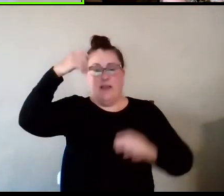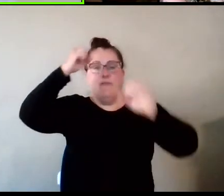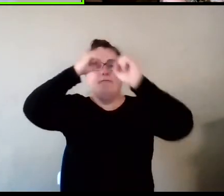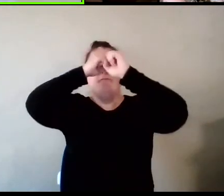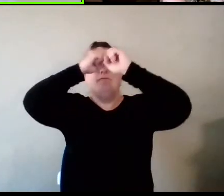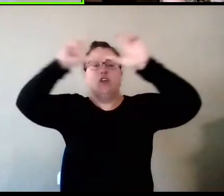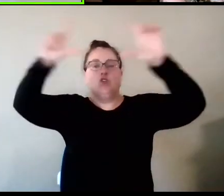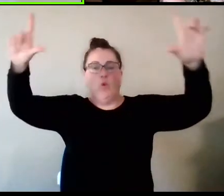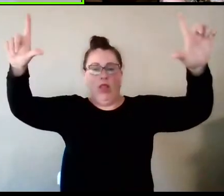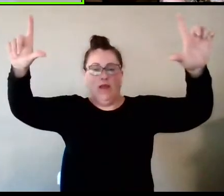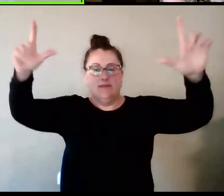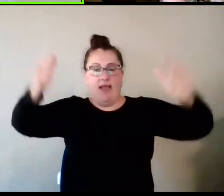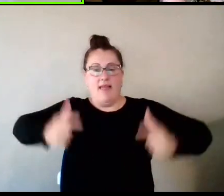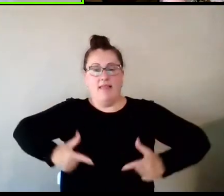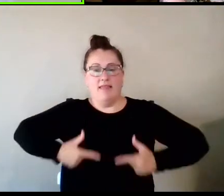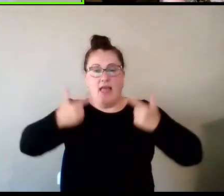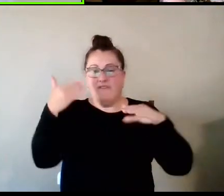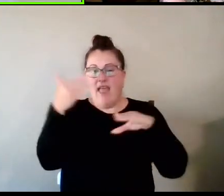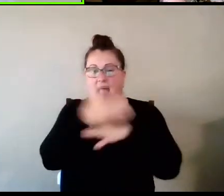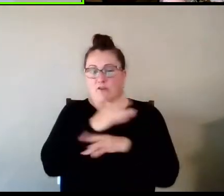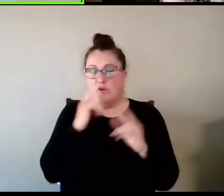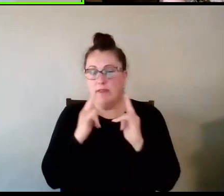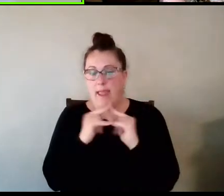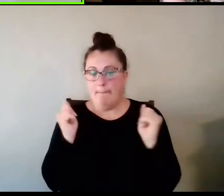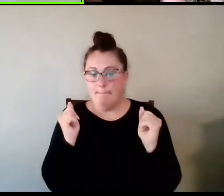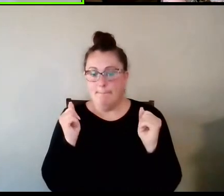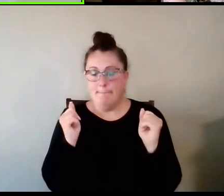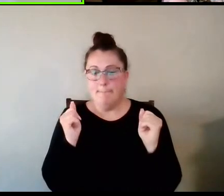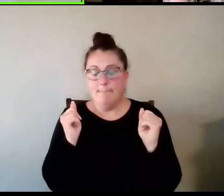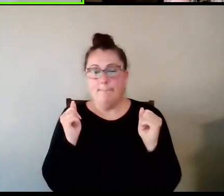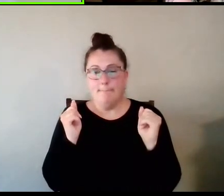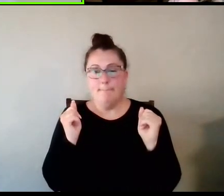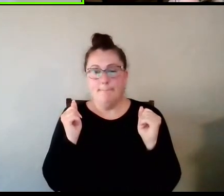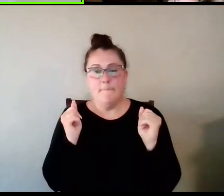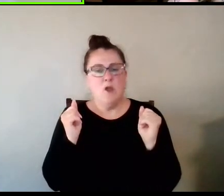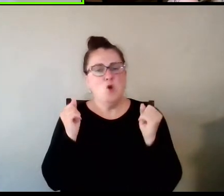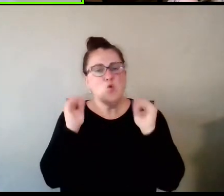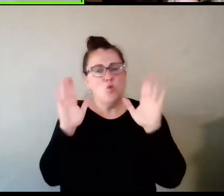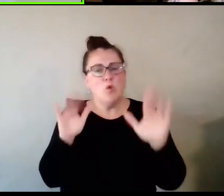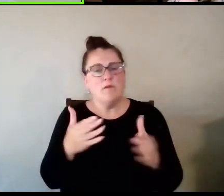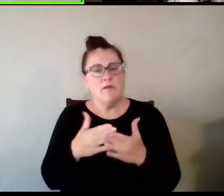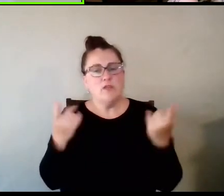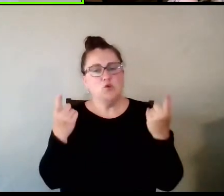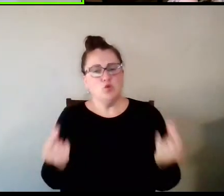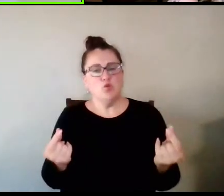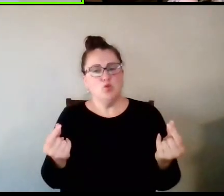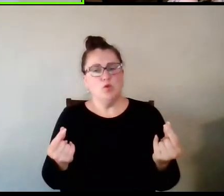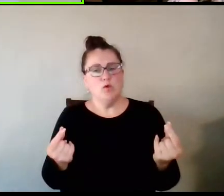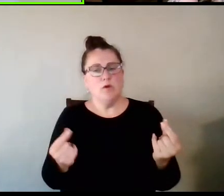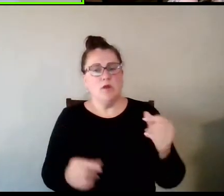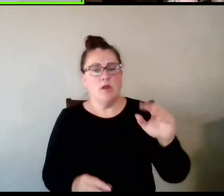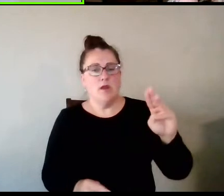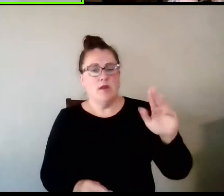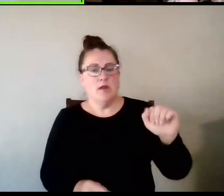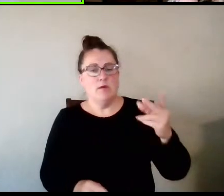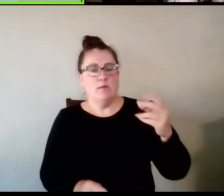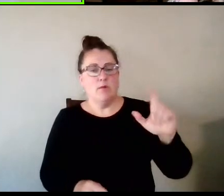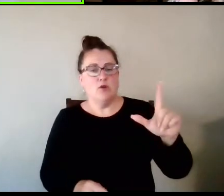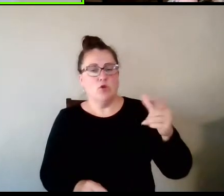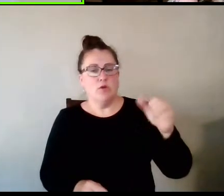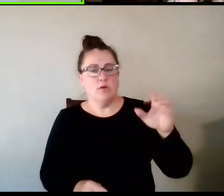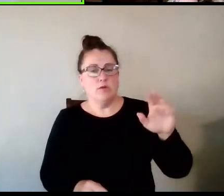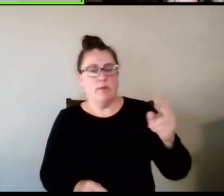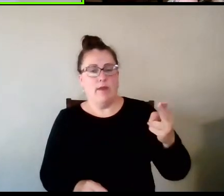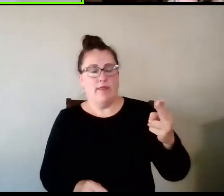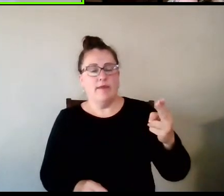visualizing life after camp and what all of the wonderful things he would do. Marshall Goldsmith, the father of all